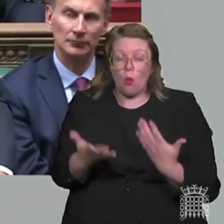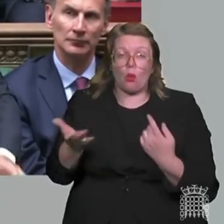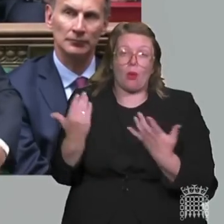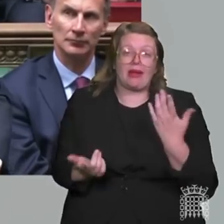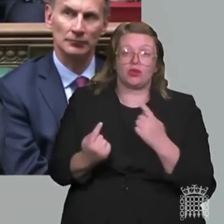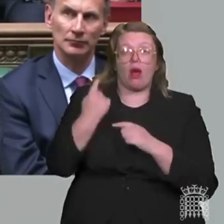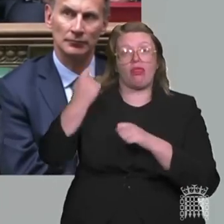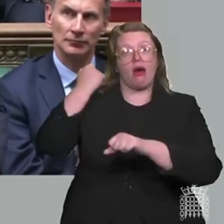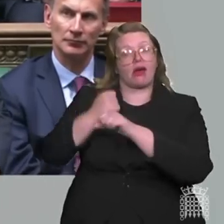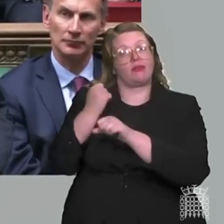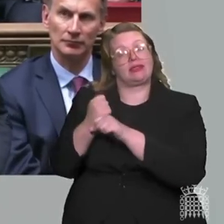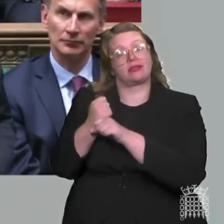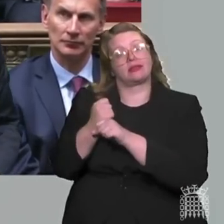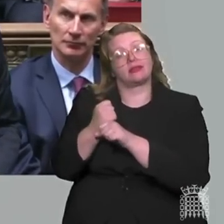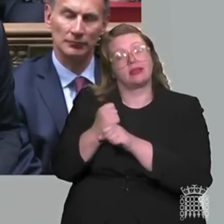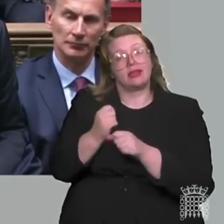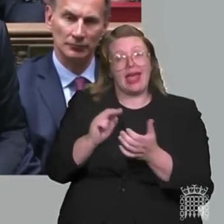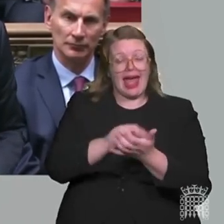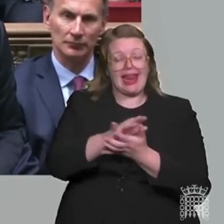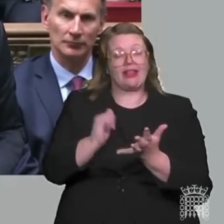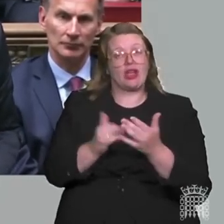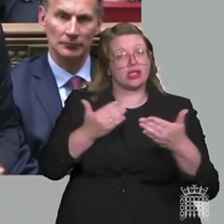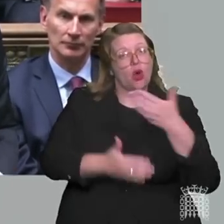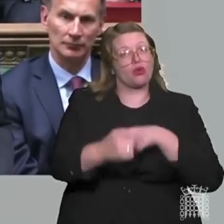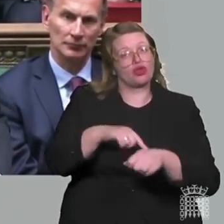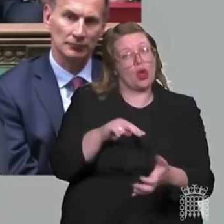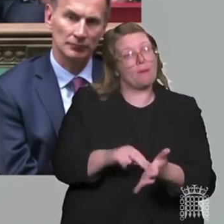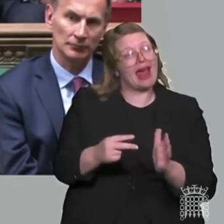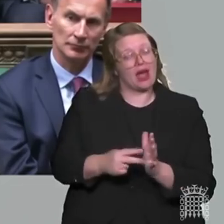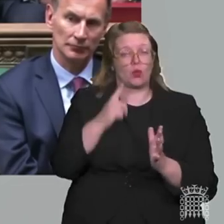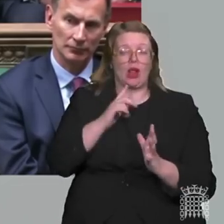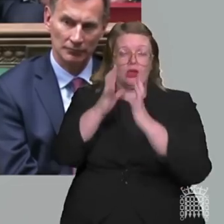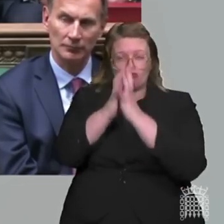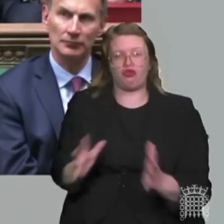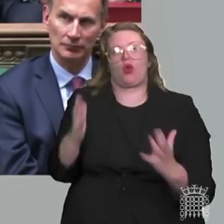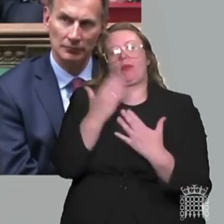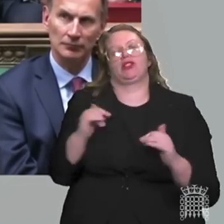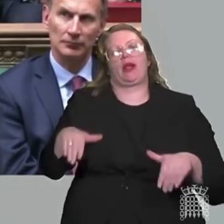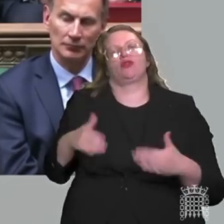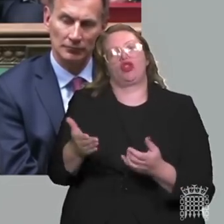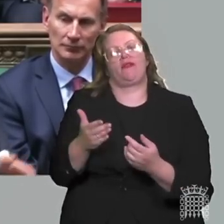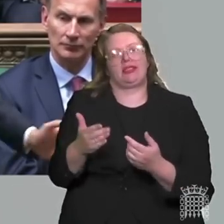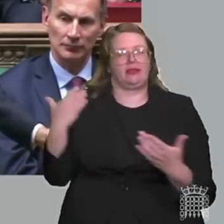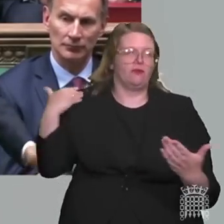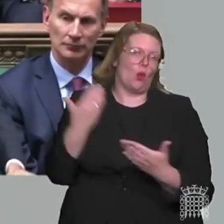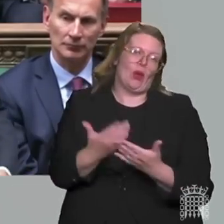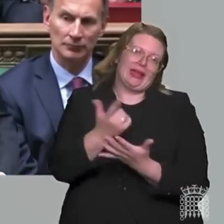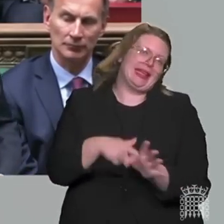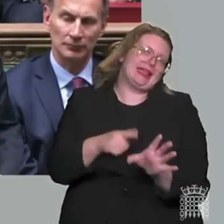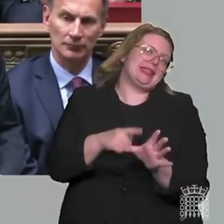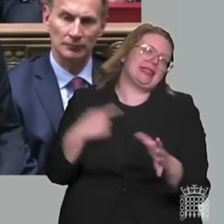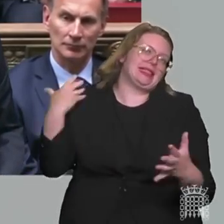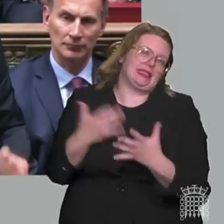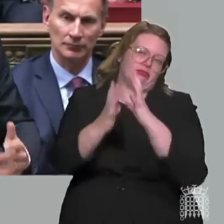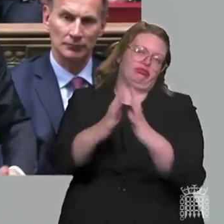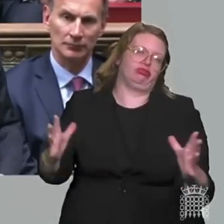government. At the heart of the NHS long-term plan is the largest expansion of mental health services in a generation. I'll ensure that